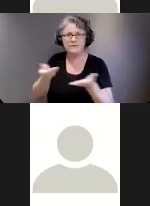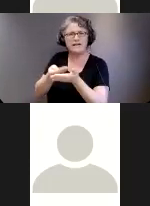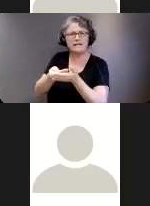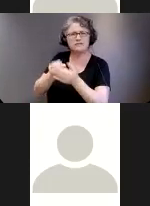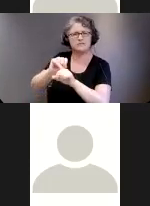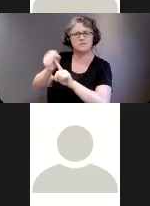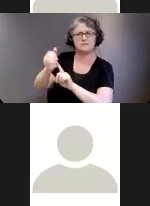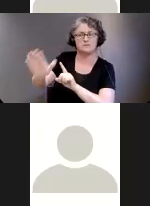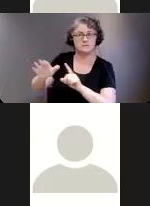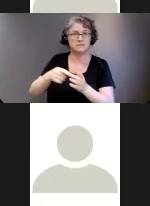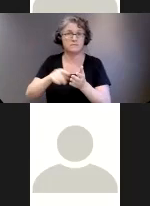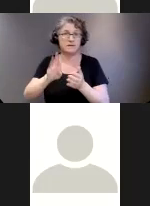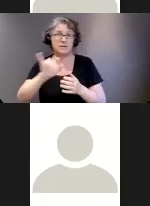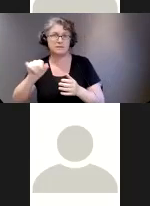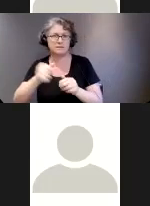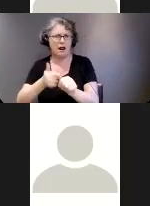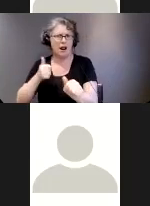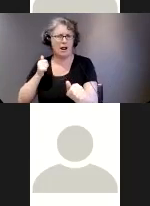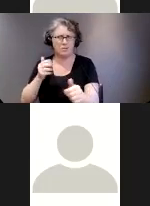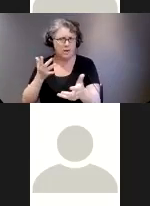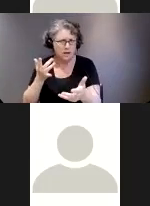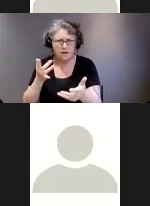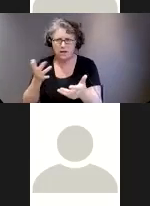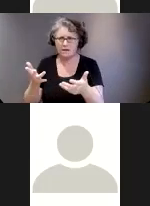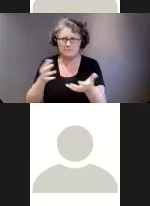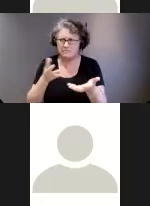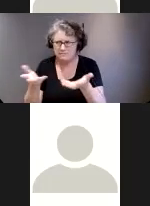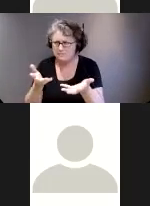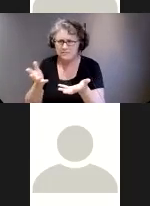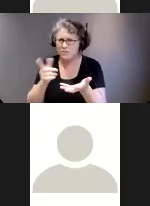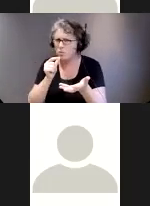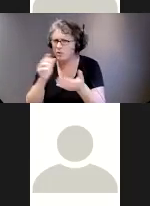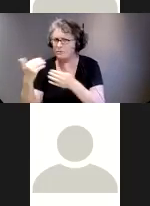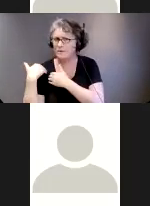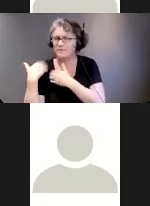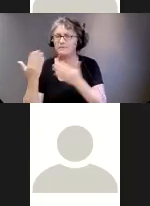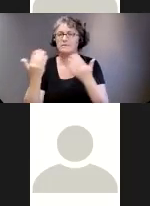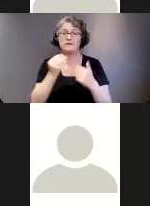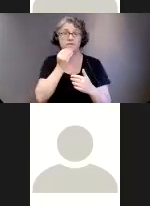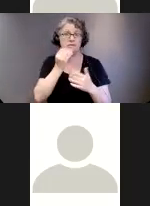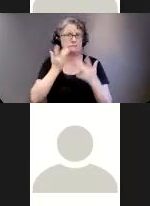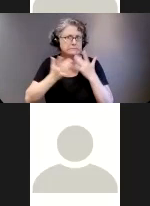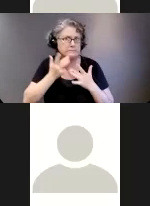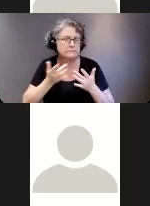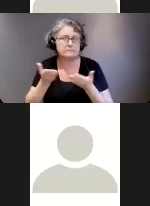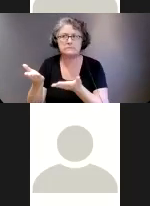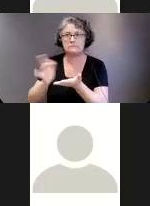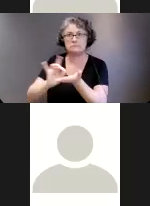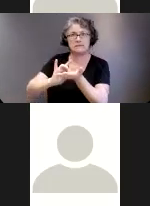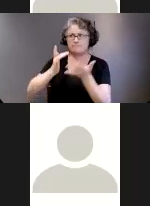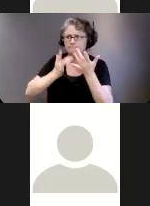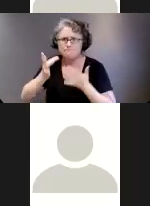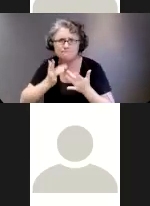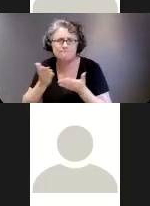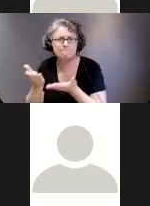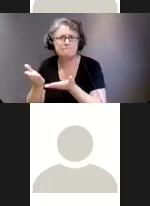to pay bills that don't seem to be from another place there? Lack of food in the home, lack of access to medication, as